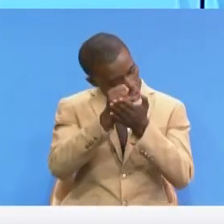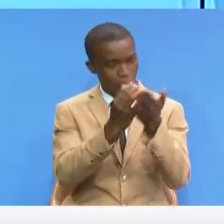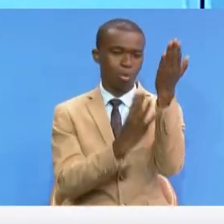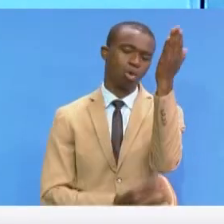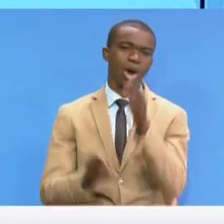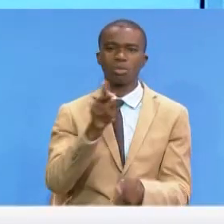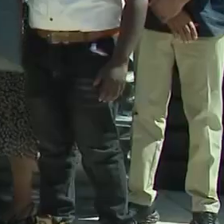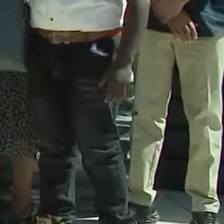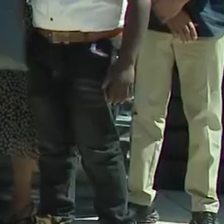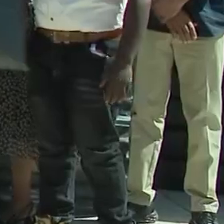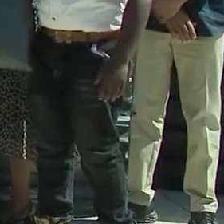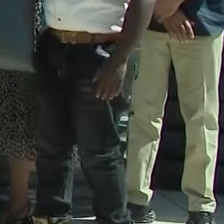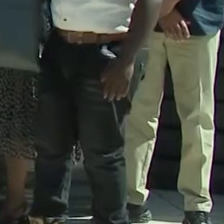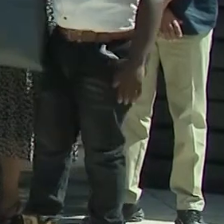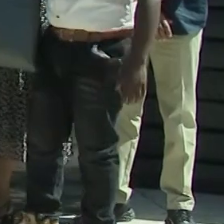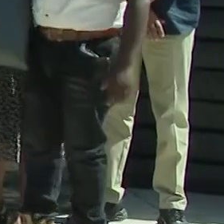people.